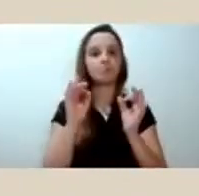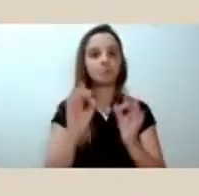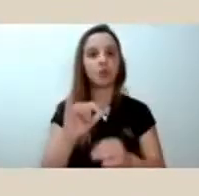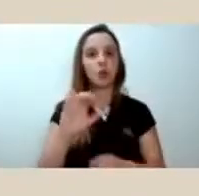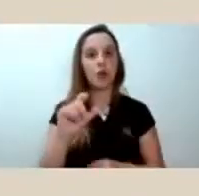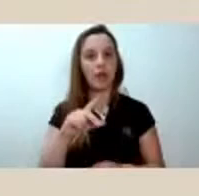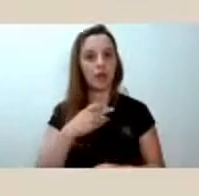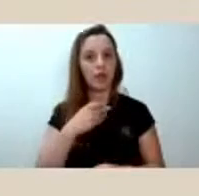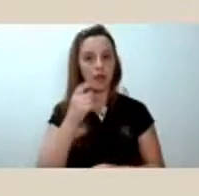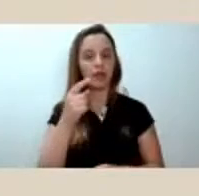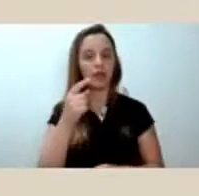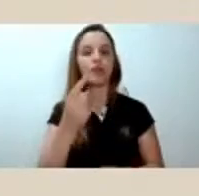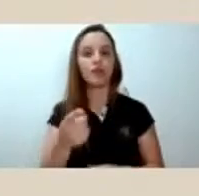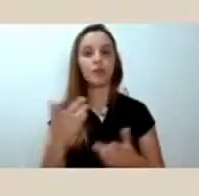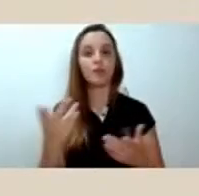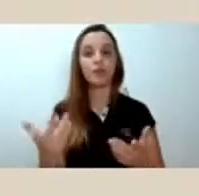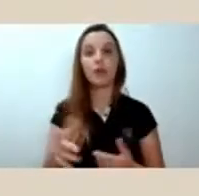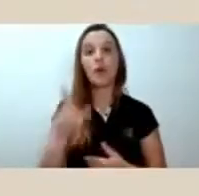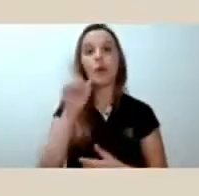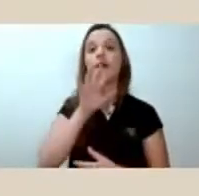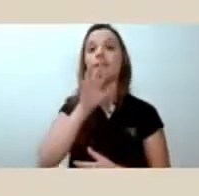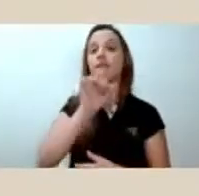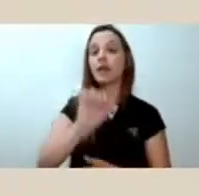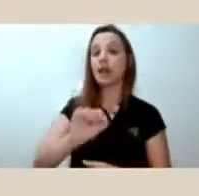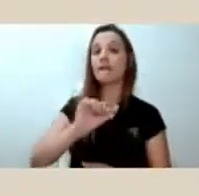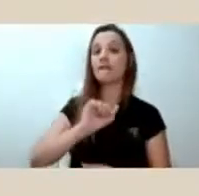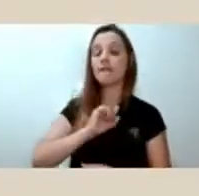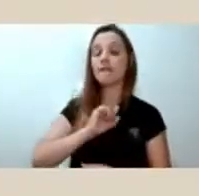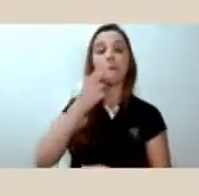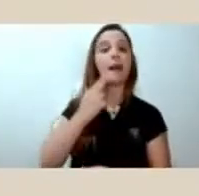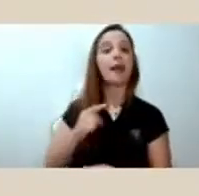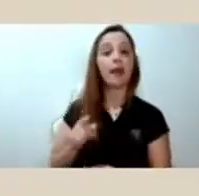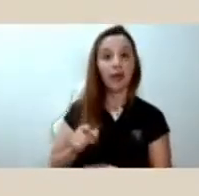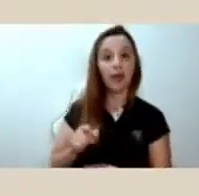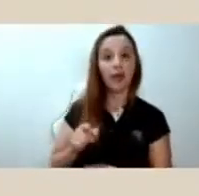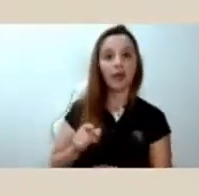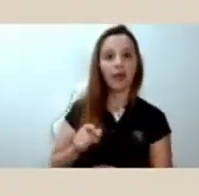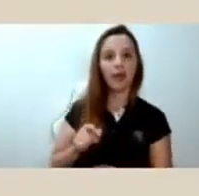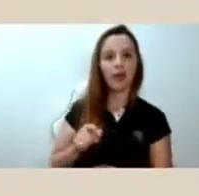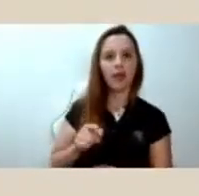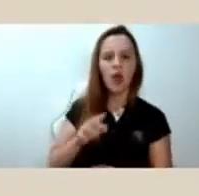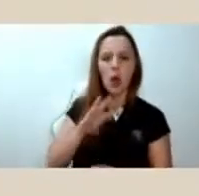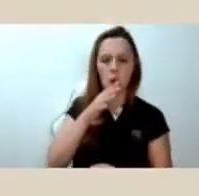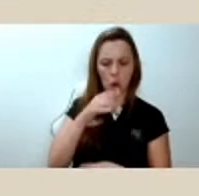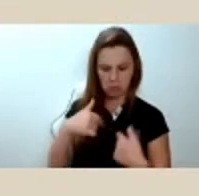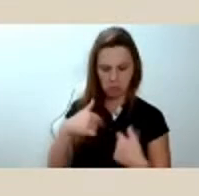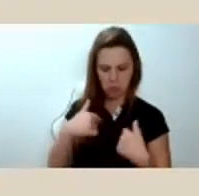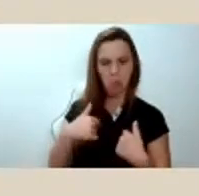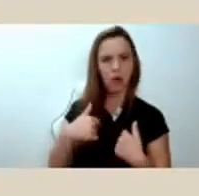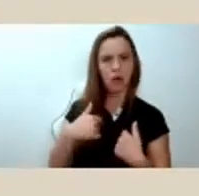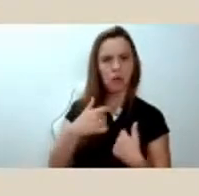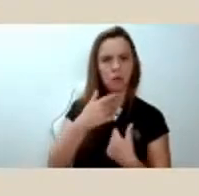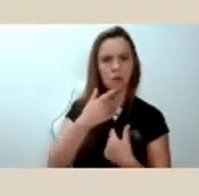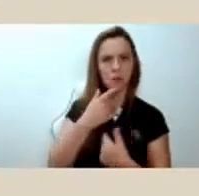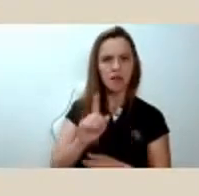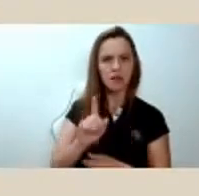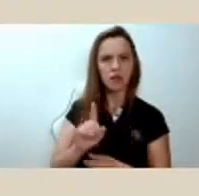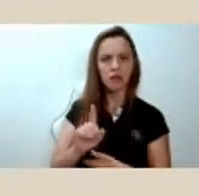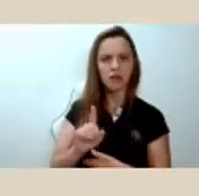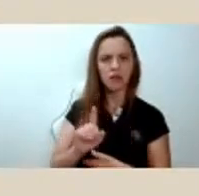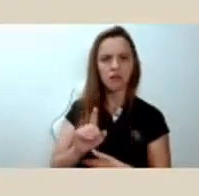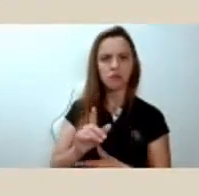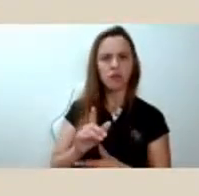my white daughter, she doesn't think about their skin color as Uhum. something significant. That Claro. doesn't